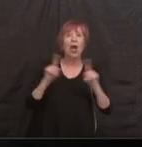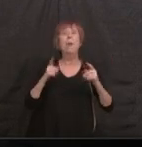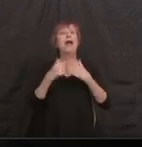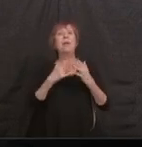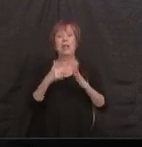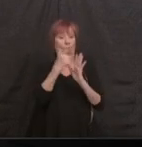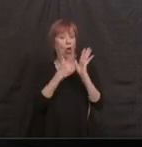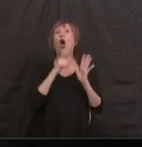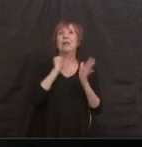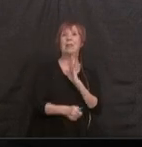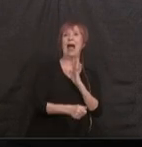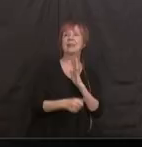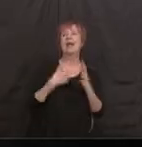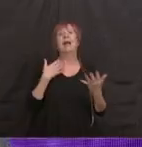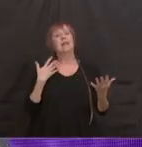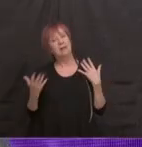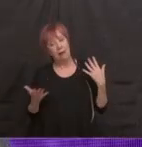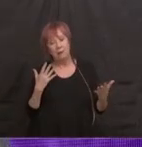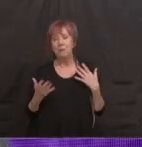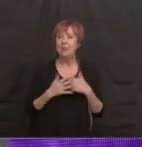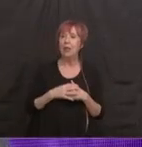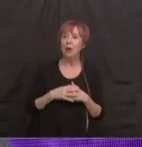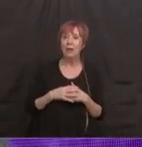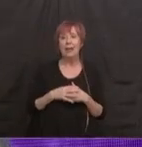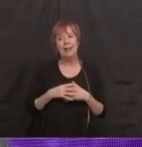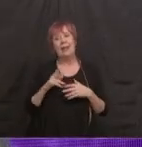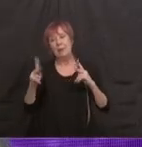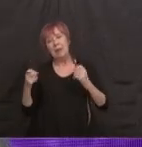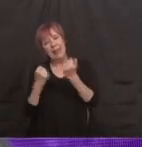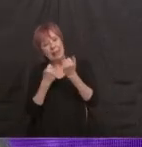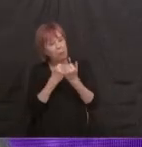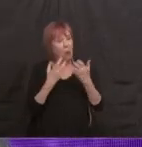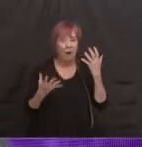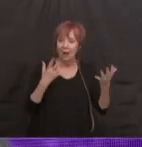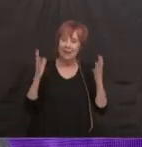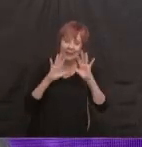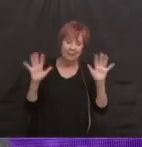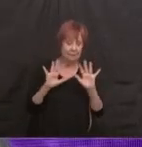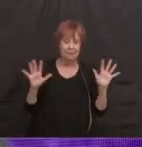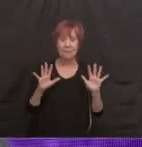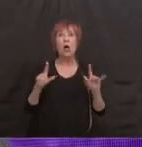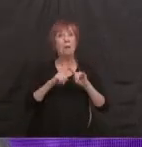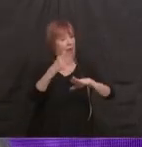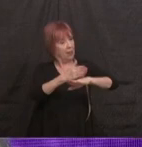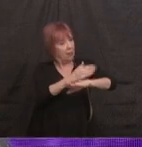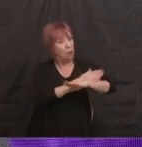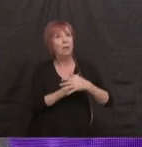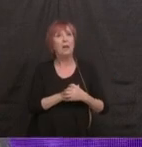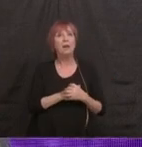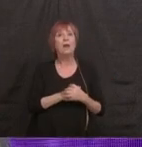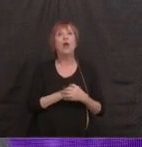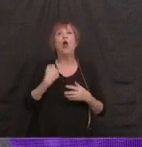despite mixed intentions on the people who were promulgating it, we got those advances. And then there was a look back for